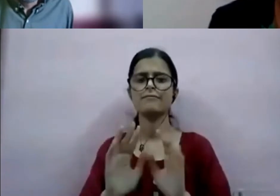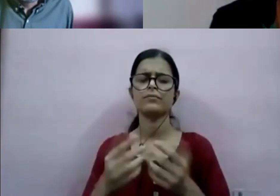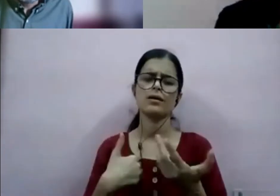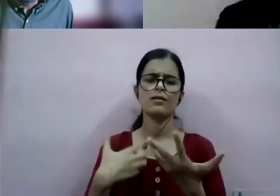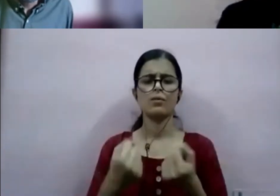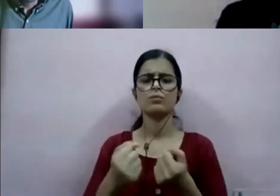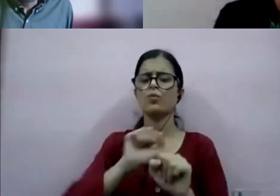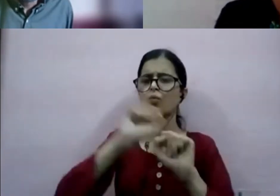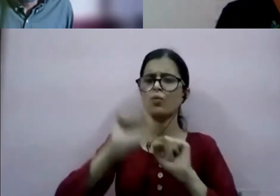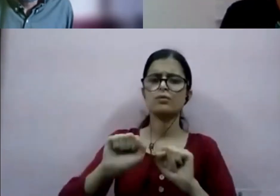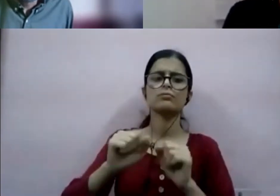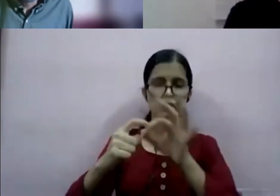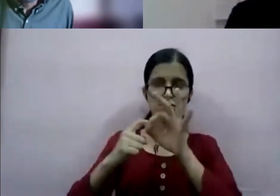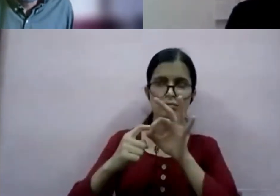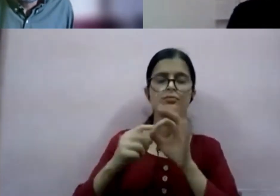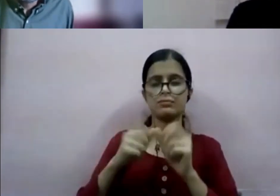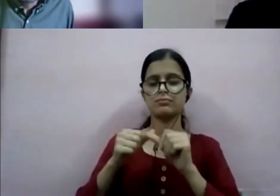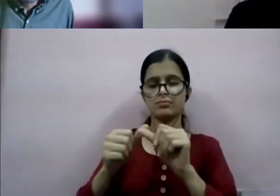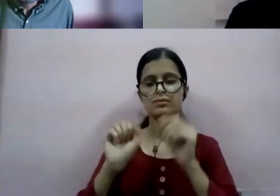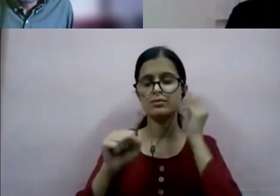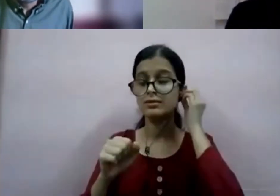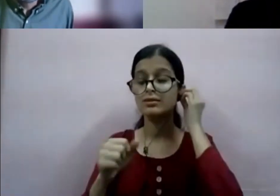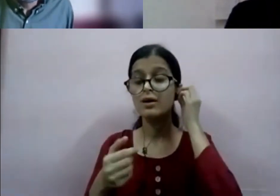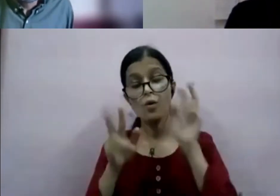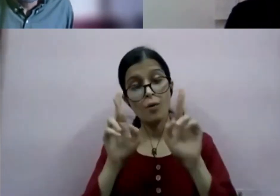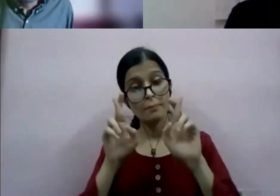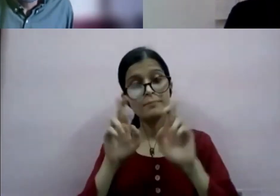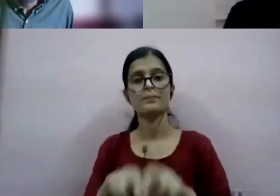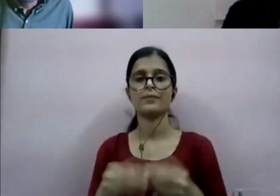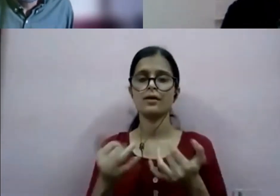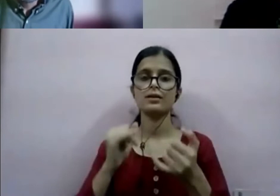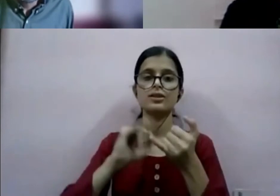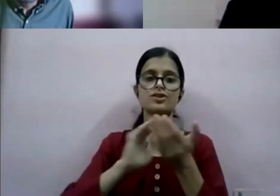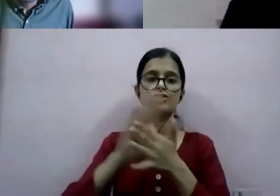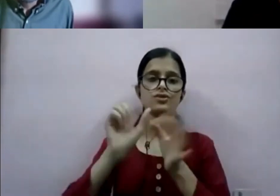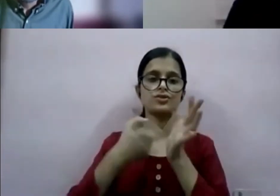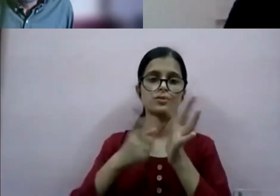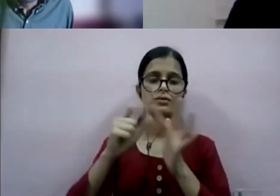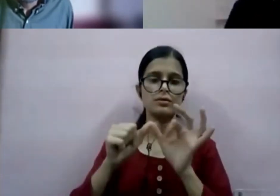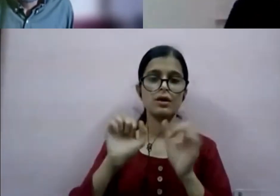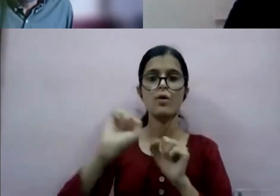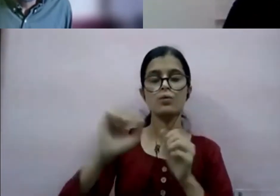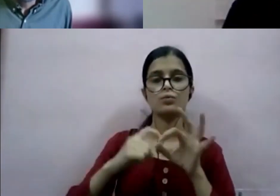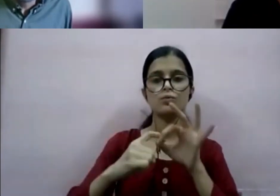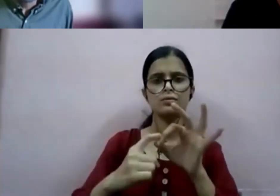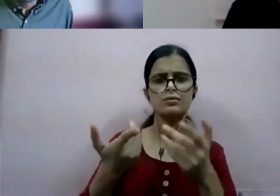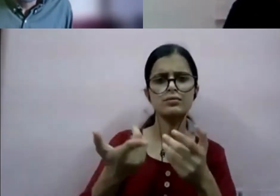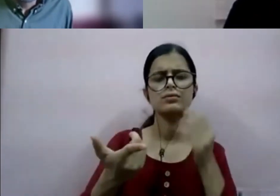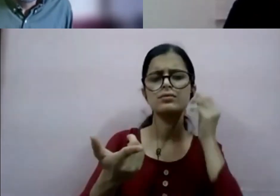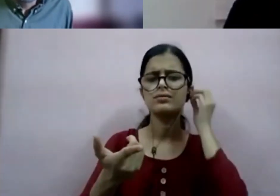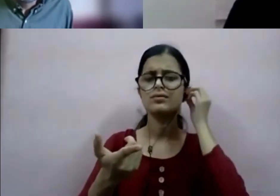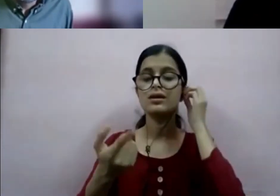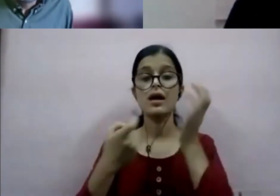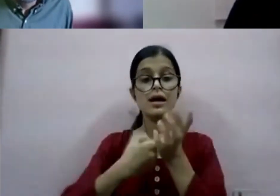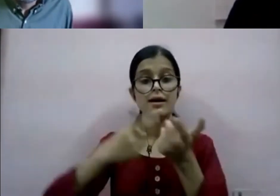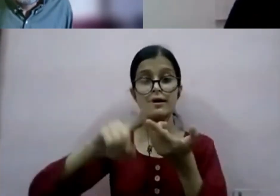get their questions in. So Sharda's question is about your take on using a reflexive